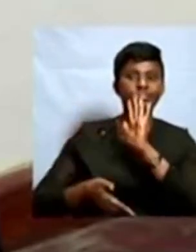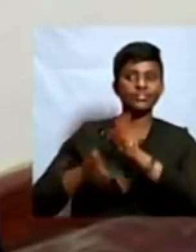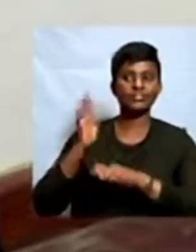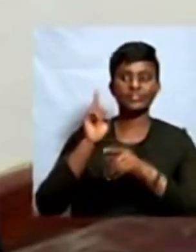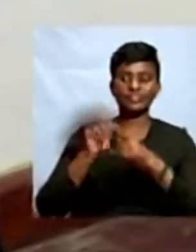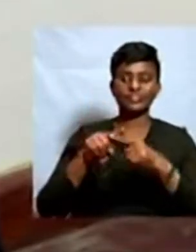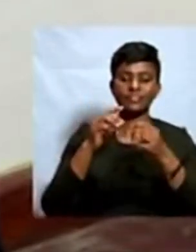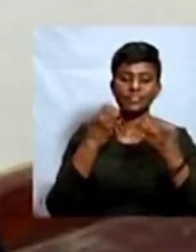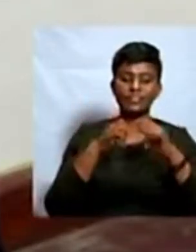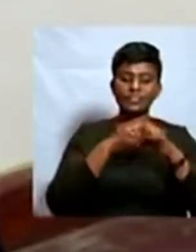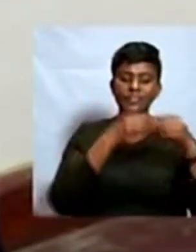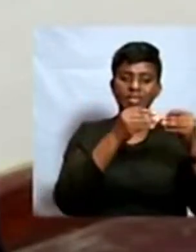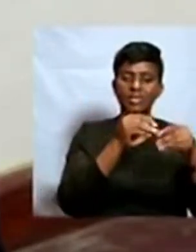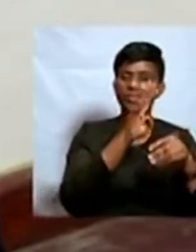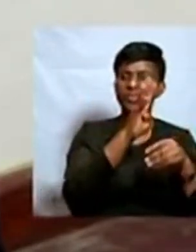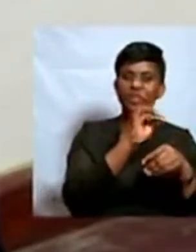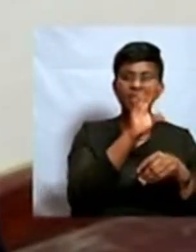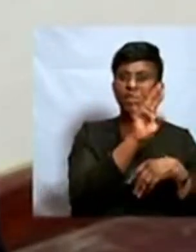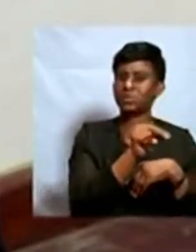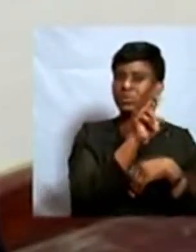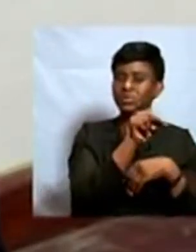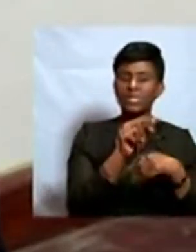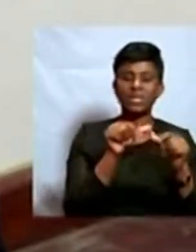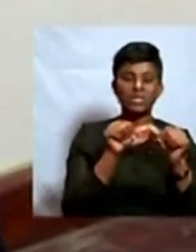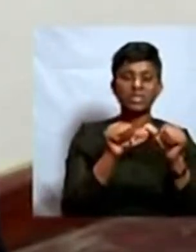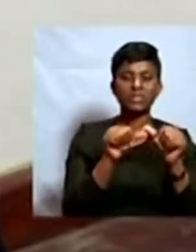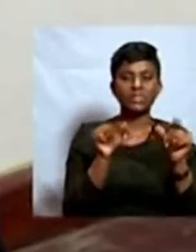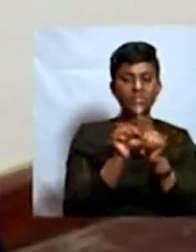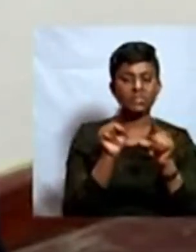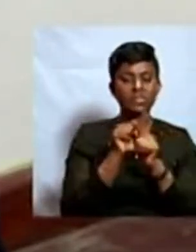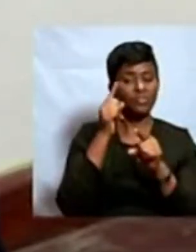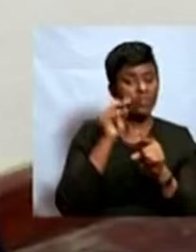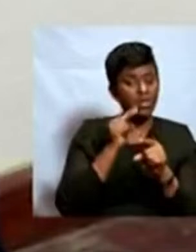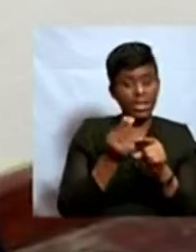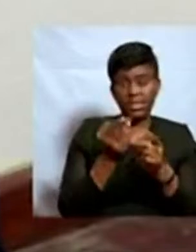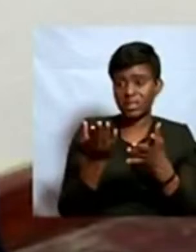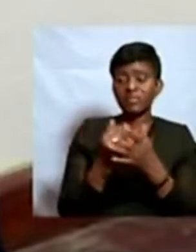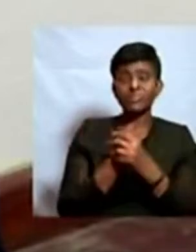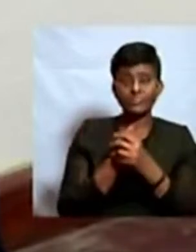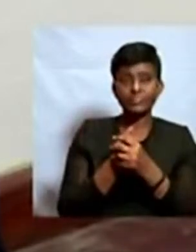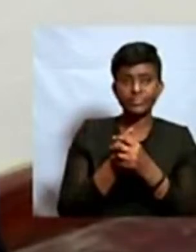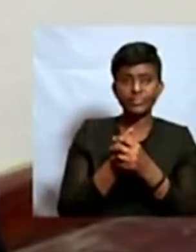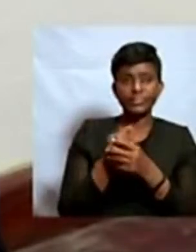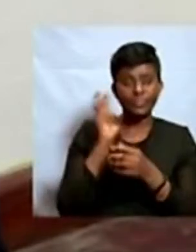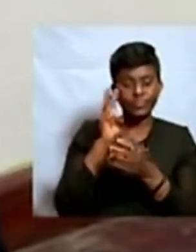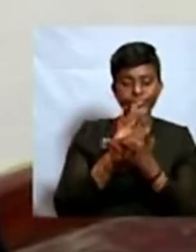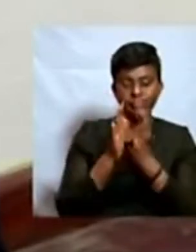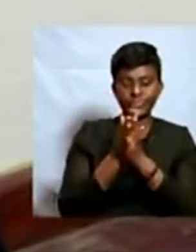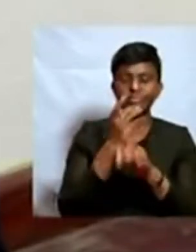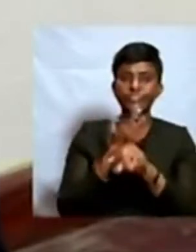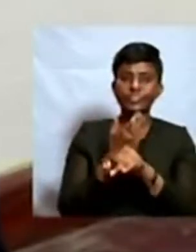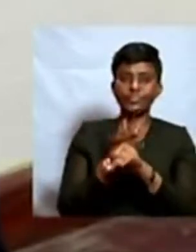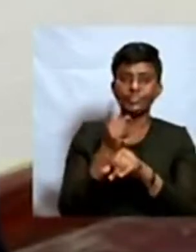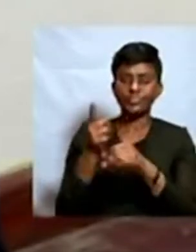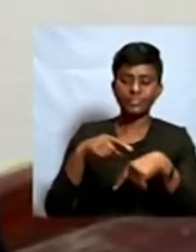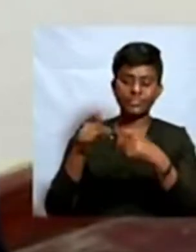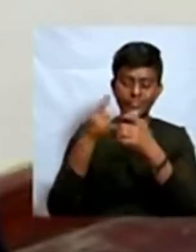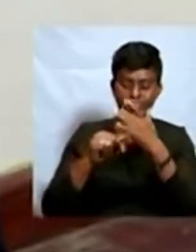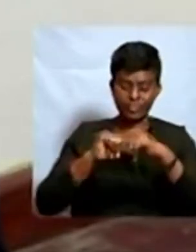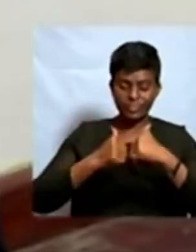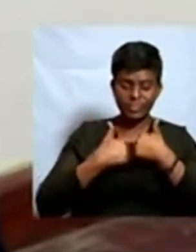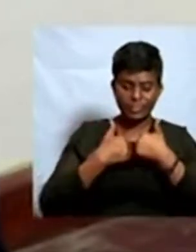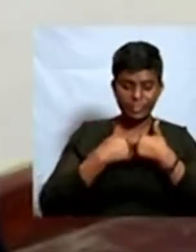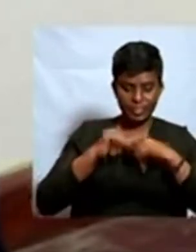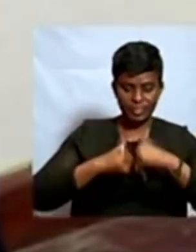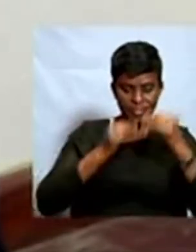even sell it for $40. It would still be profitable. But for us, based here, it will be difficult. So that is a challenge we have as